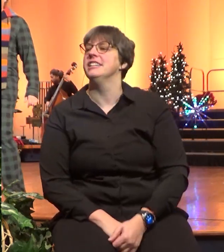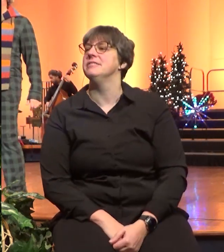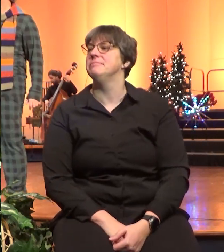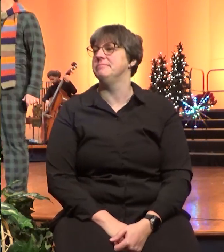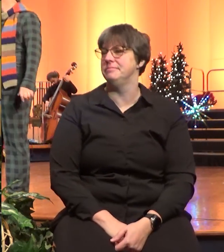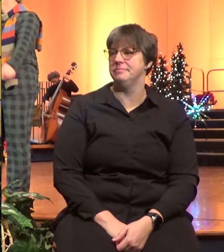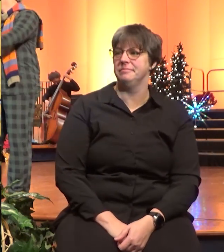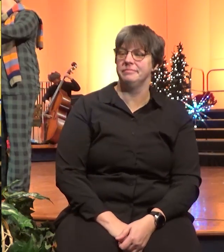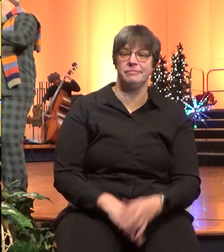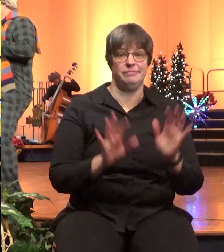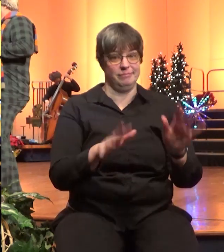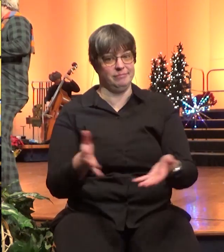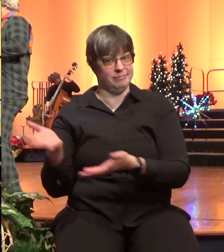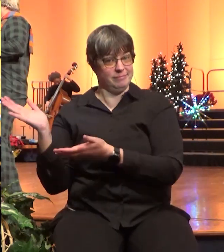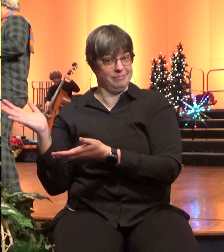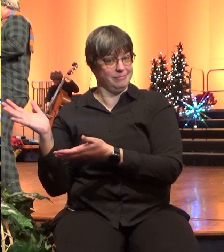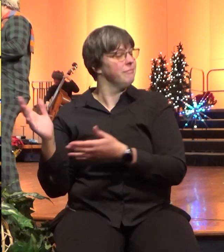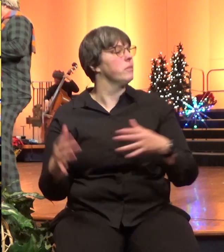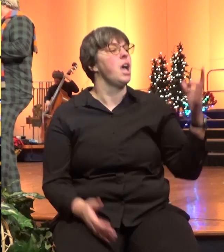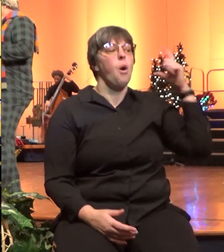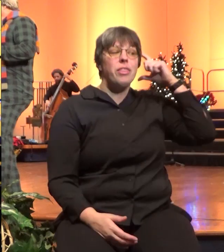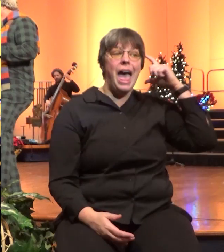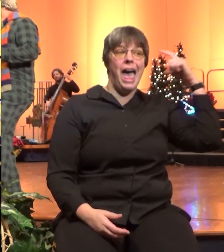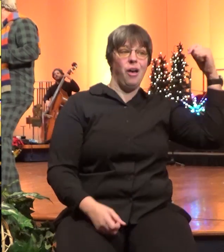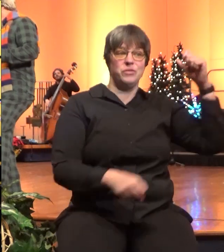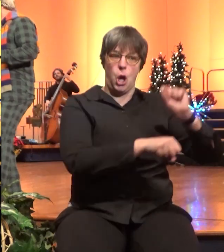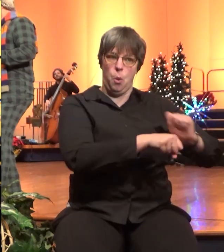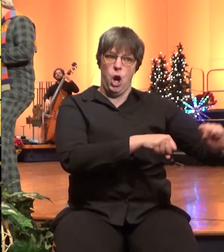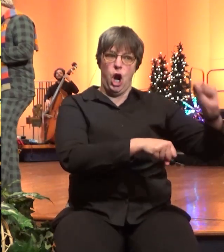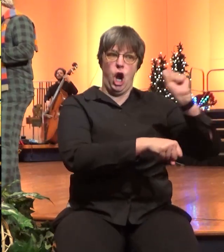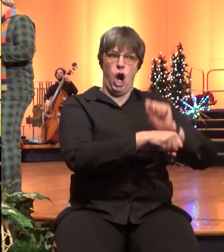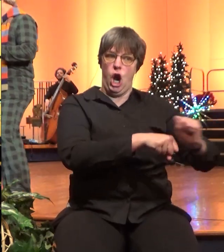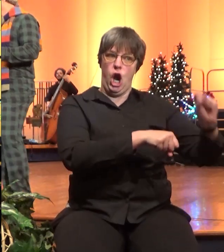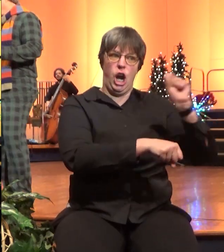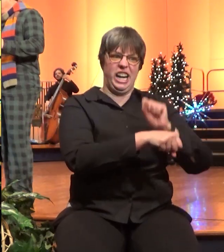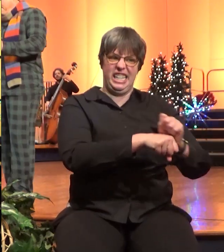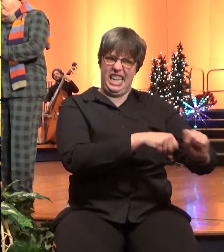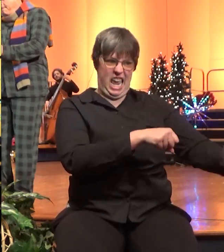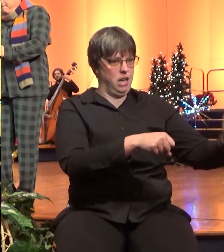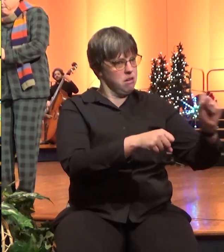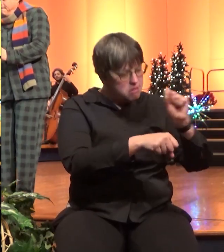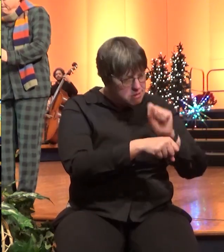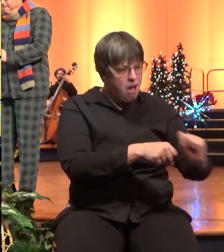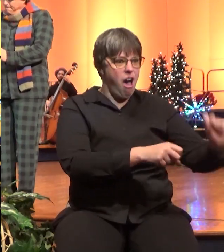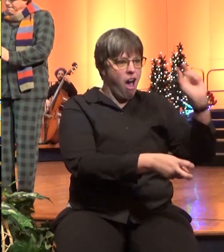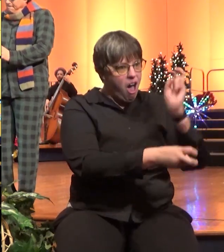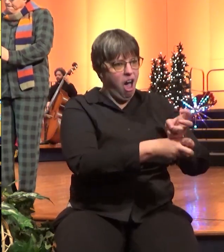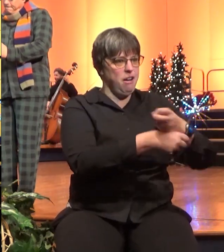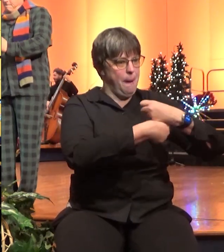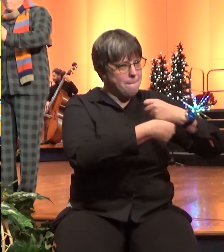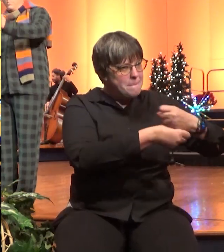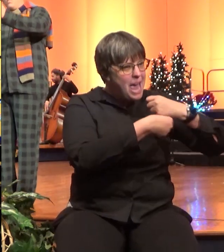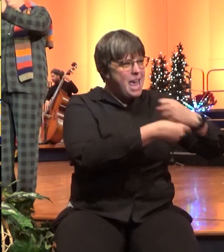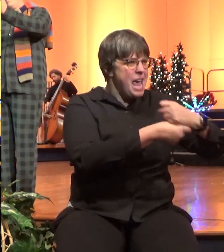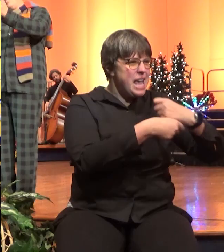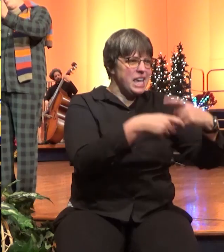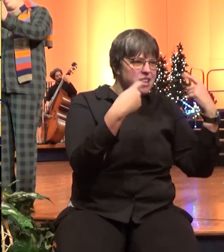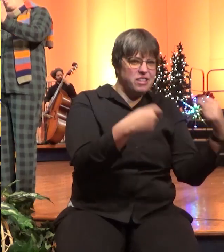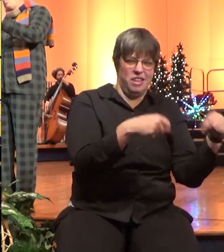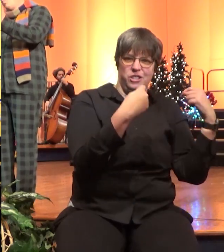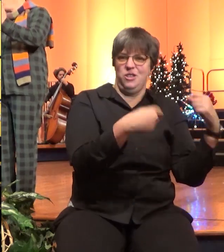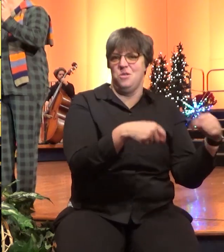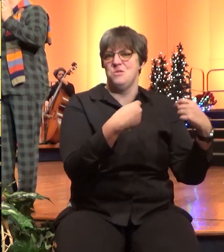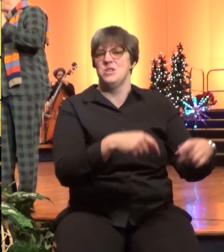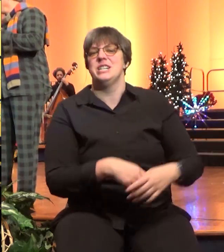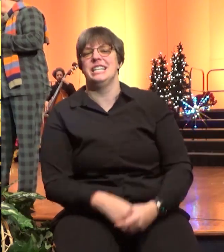year. Take it. Elves are working overtime, making all our